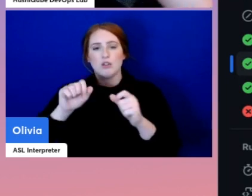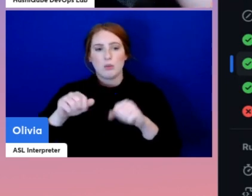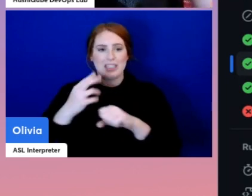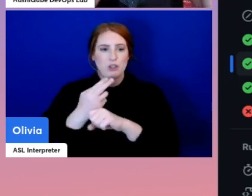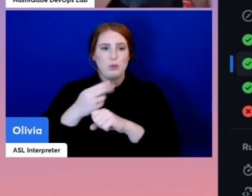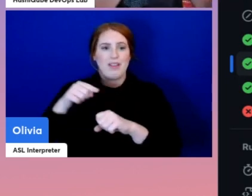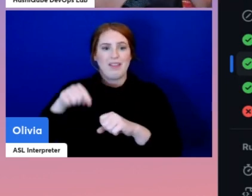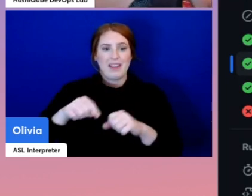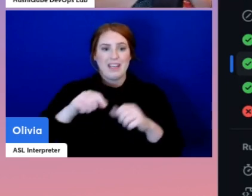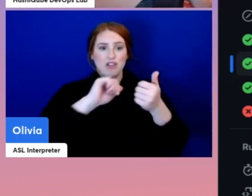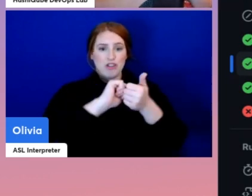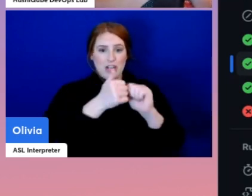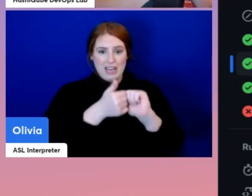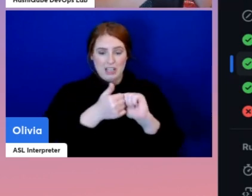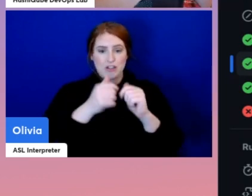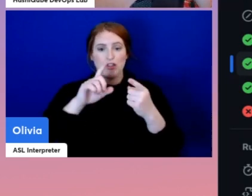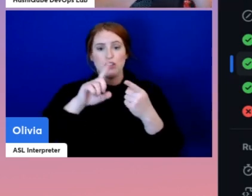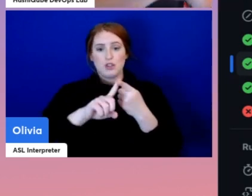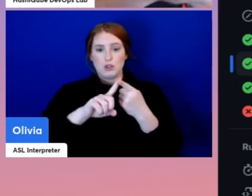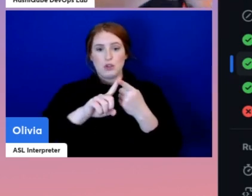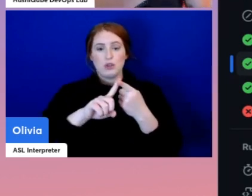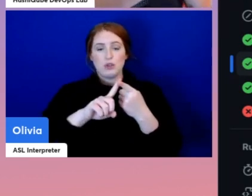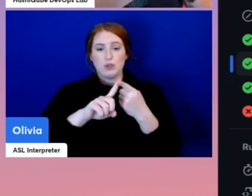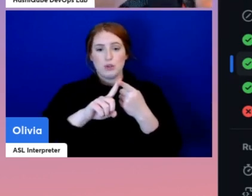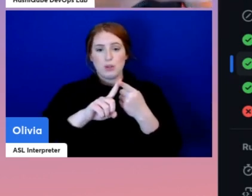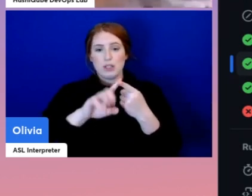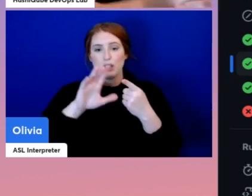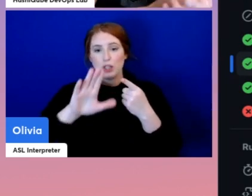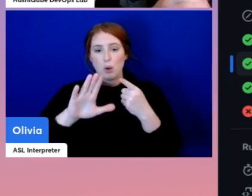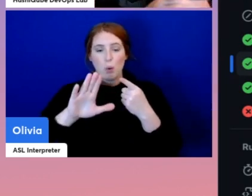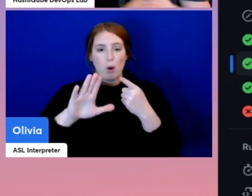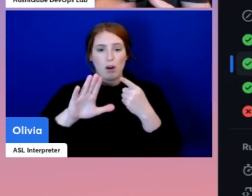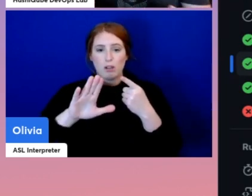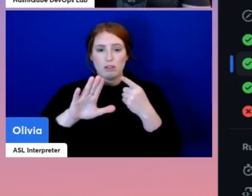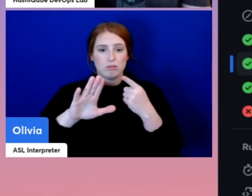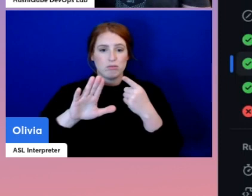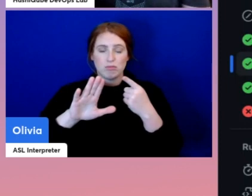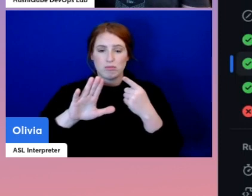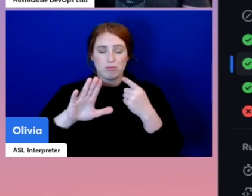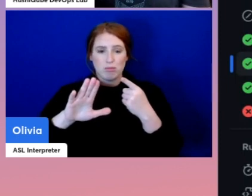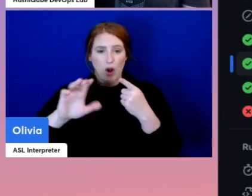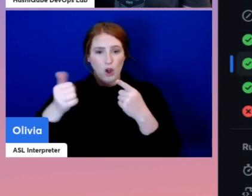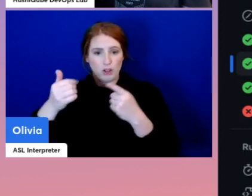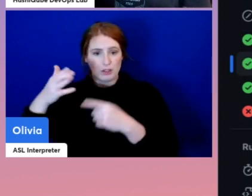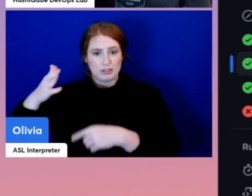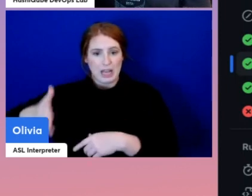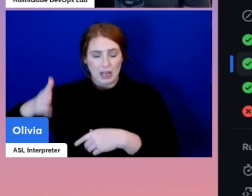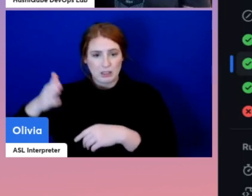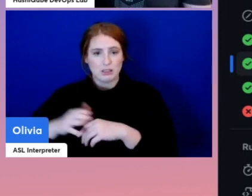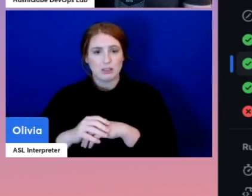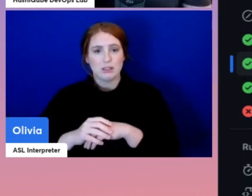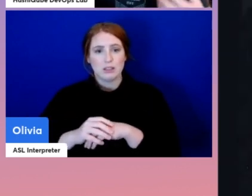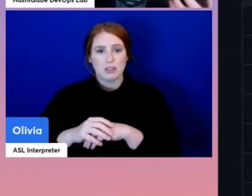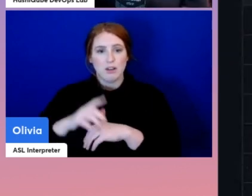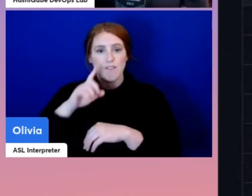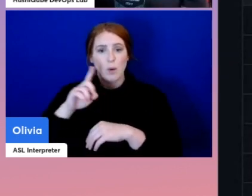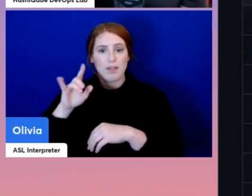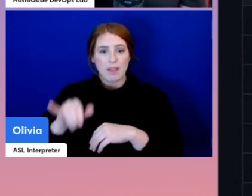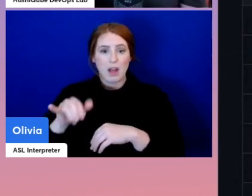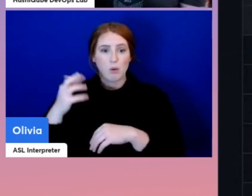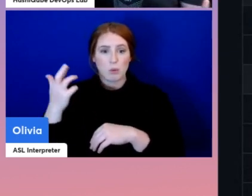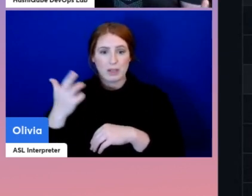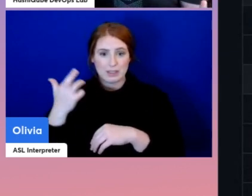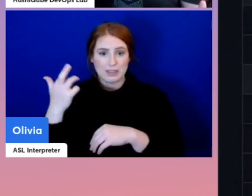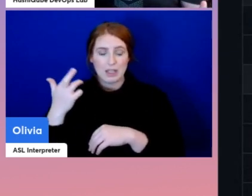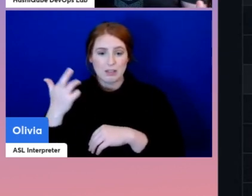change in your, let's say, your pattern that you are using. So for that reason, as a